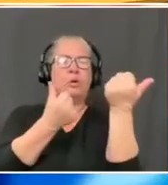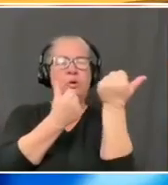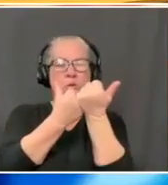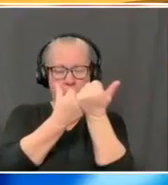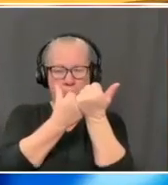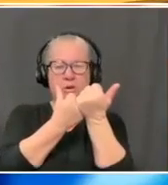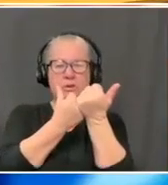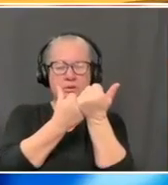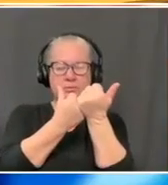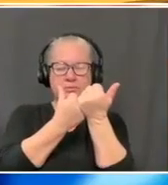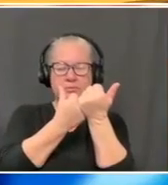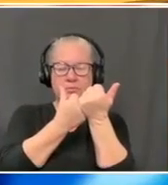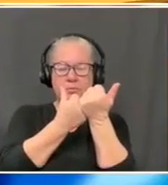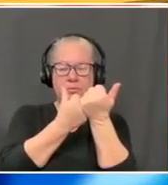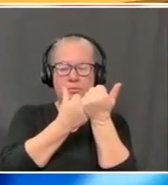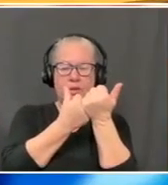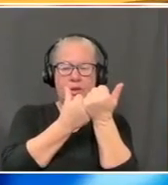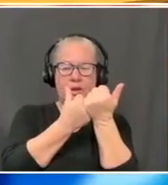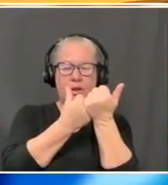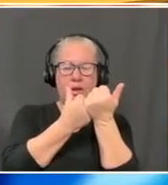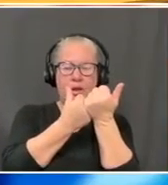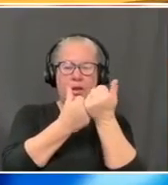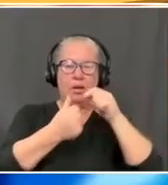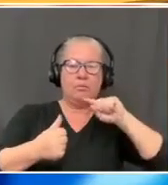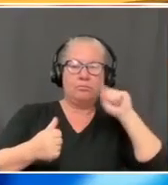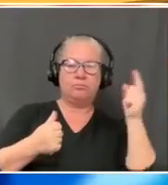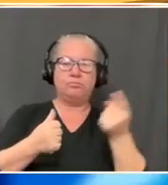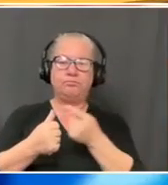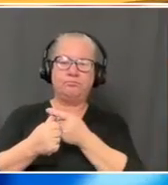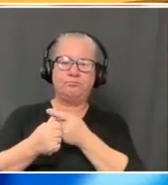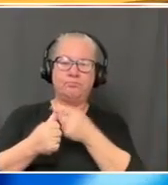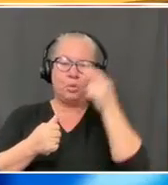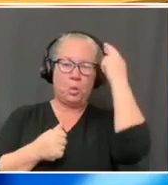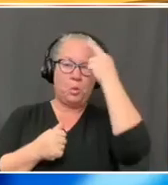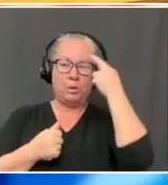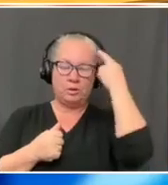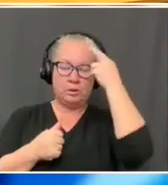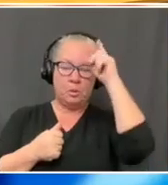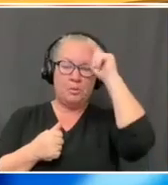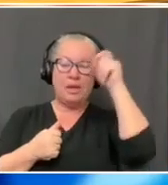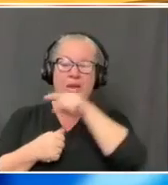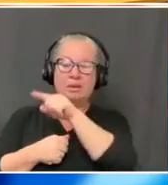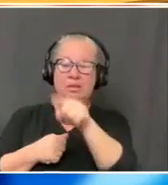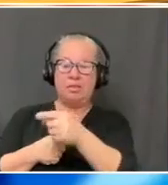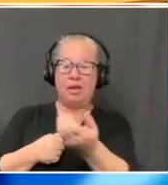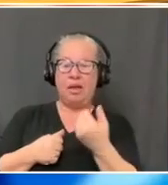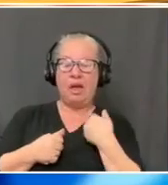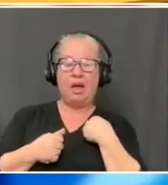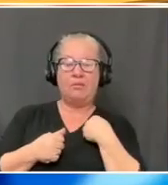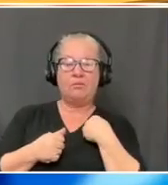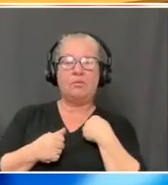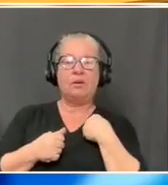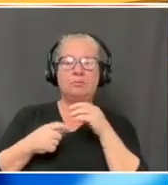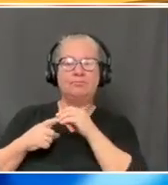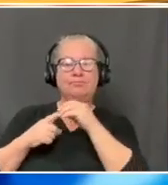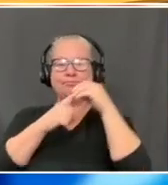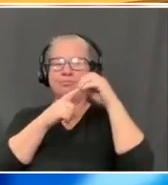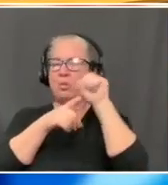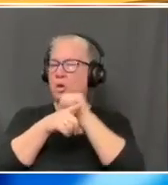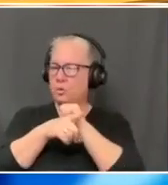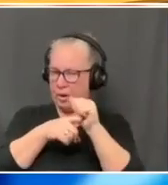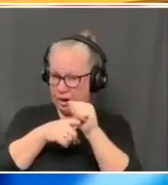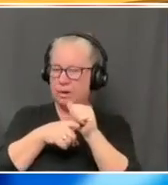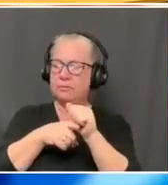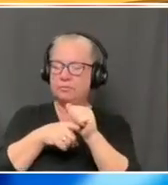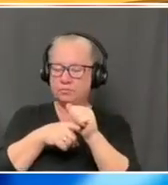reason why non-public agencies are tapped is sometimes the perceived training that folks have. I think as Board Member Grego has